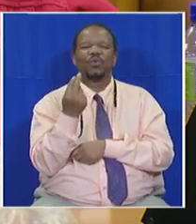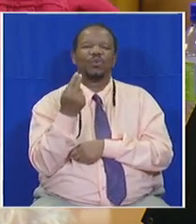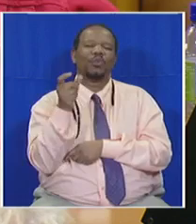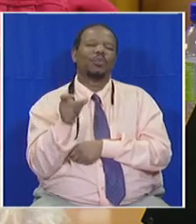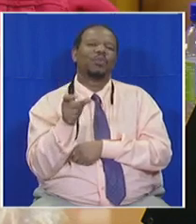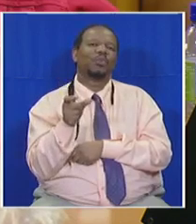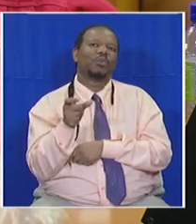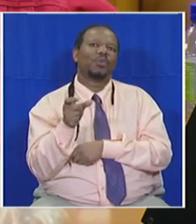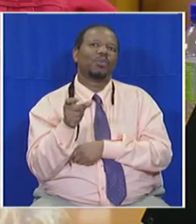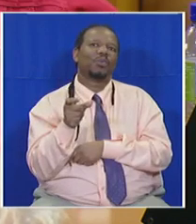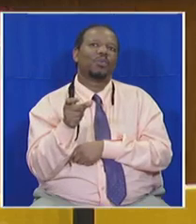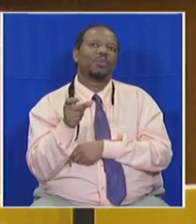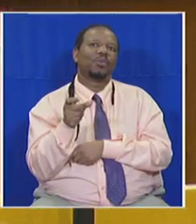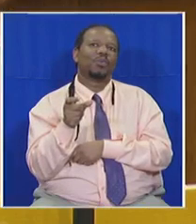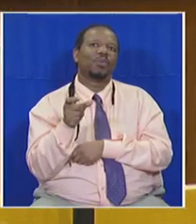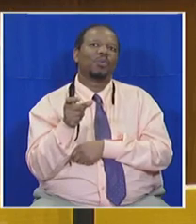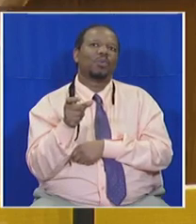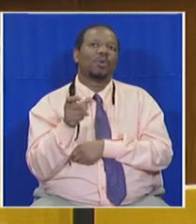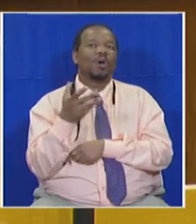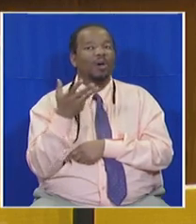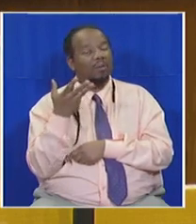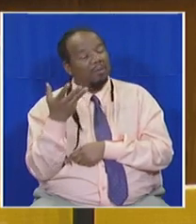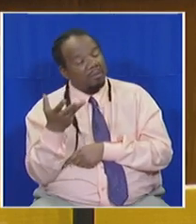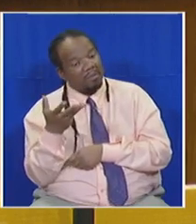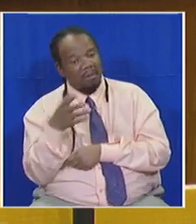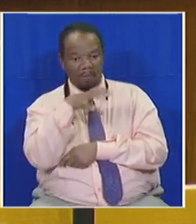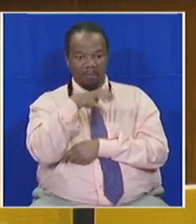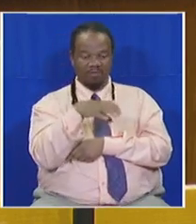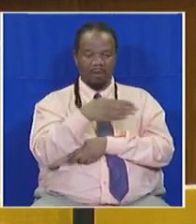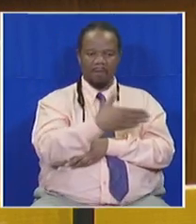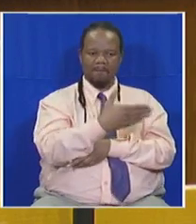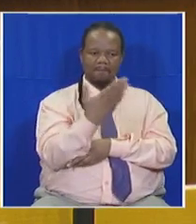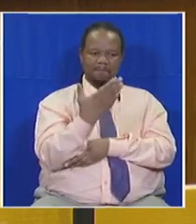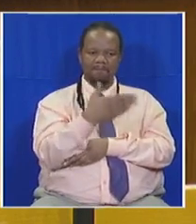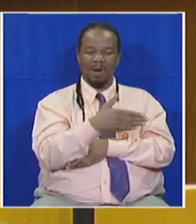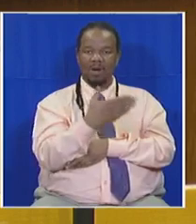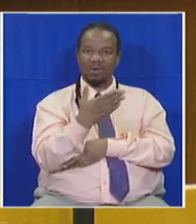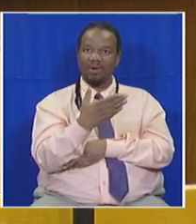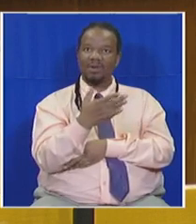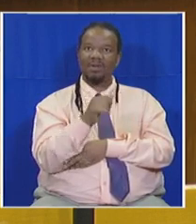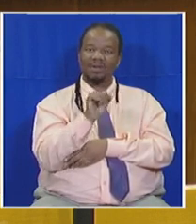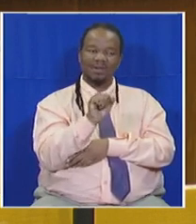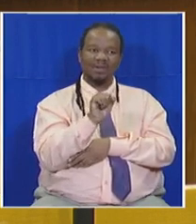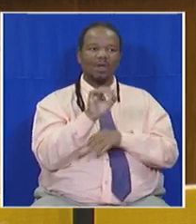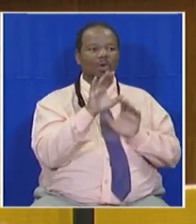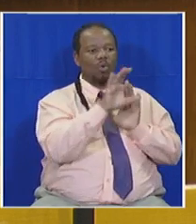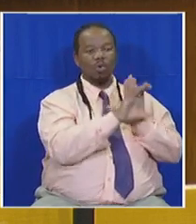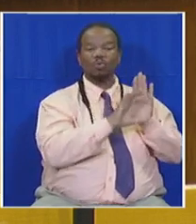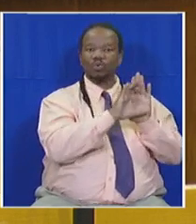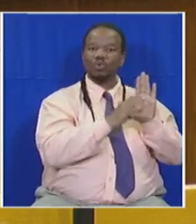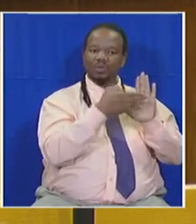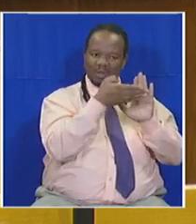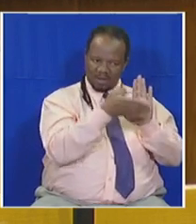The reality of the matter here is that provincial boundary issues are constitutional provided for. They